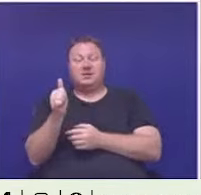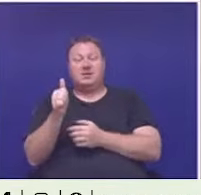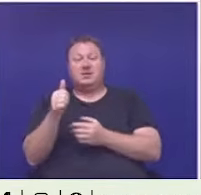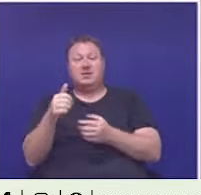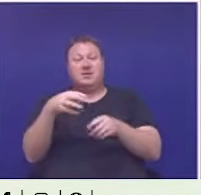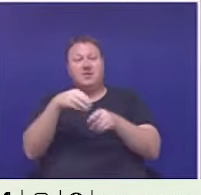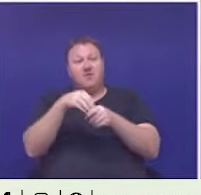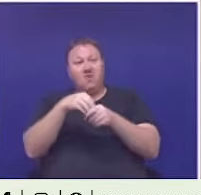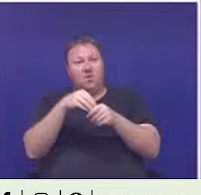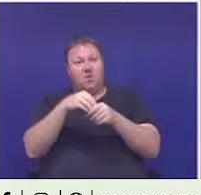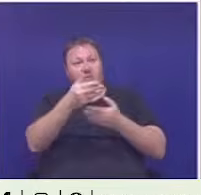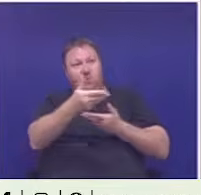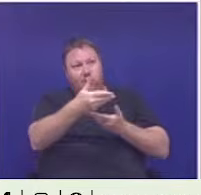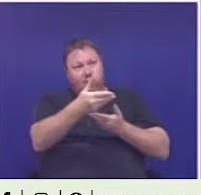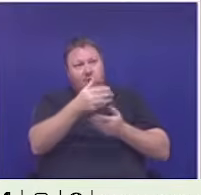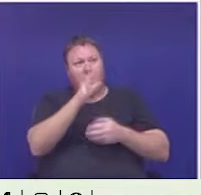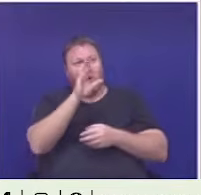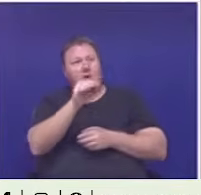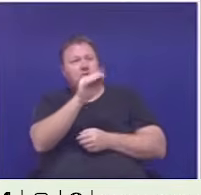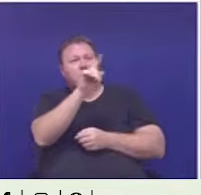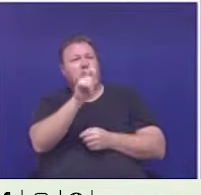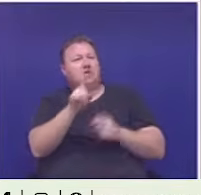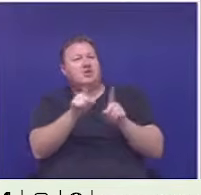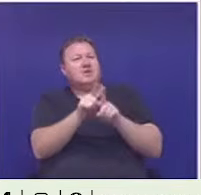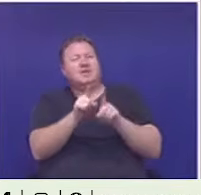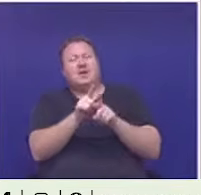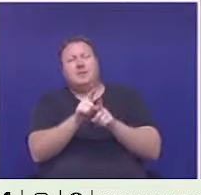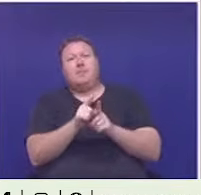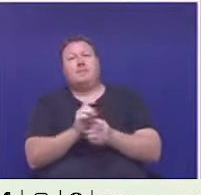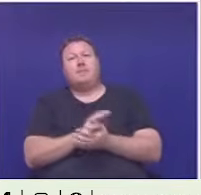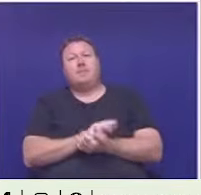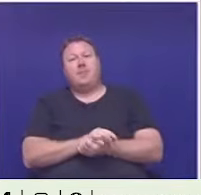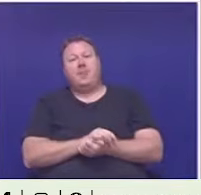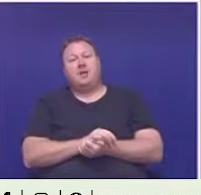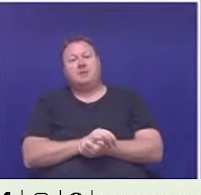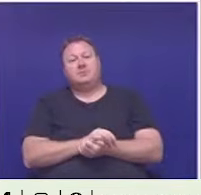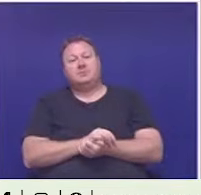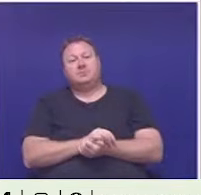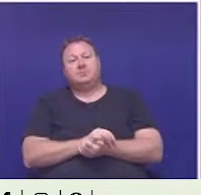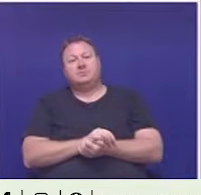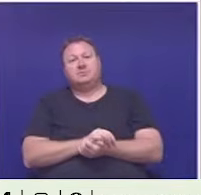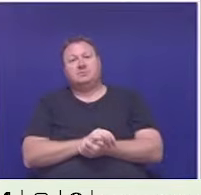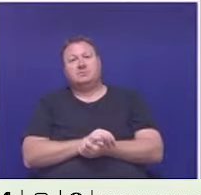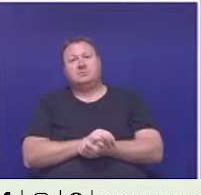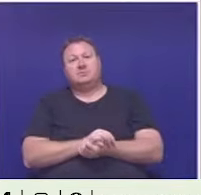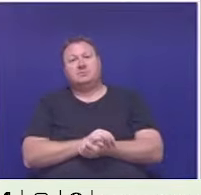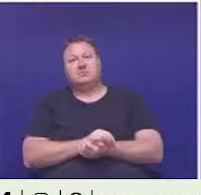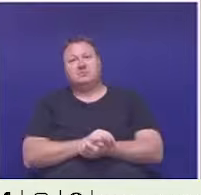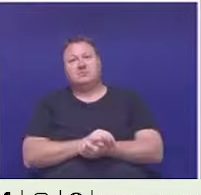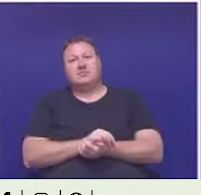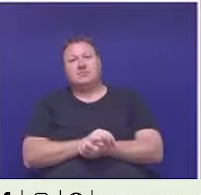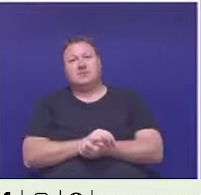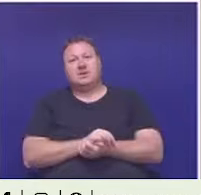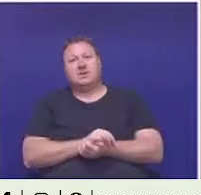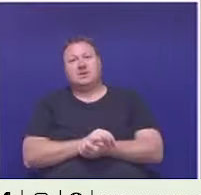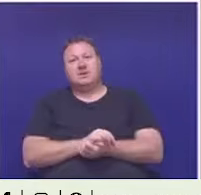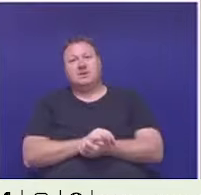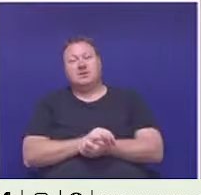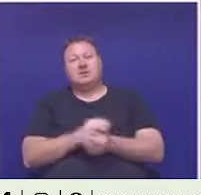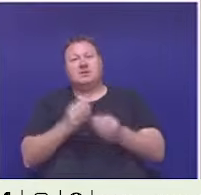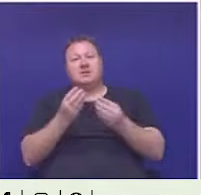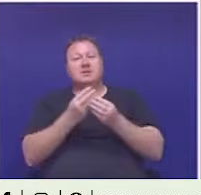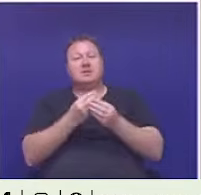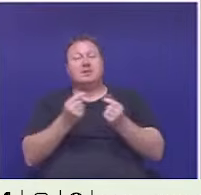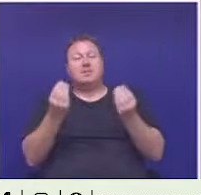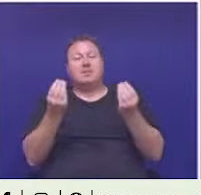them to ask exactly the question that you're asking about what were some of the factors that led